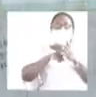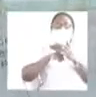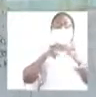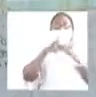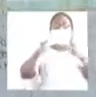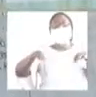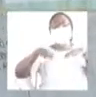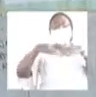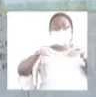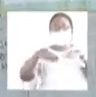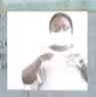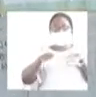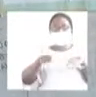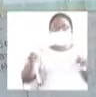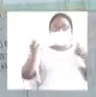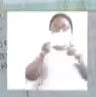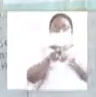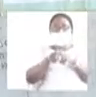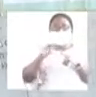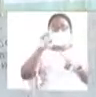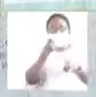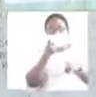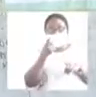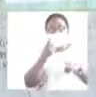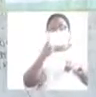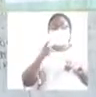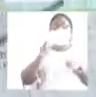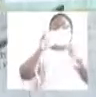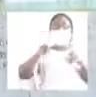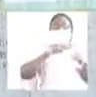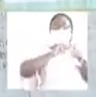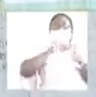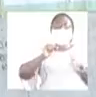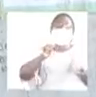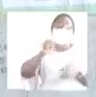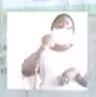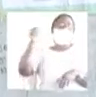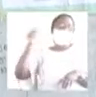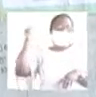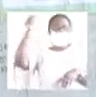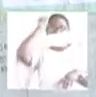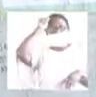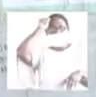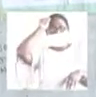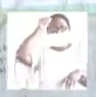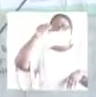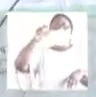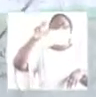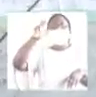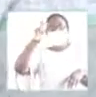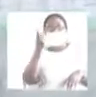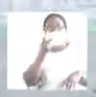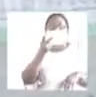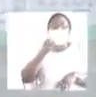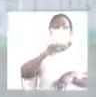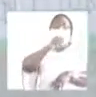that the demand slope is going from left to right. The same thing with